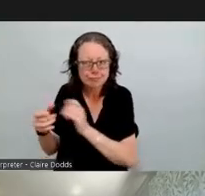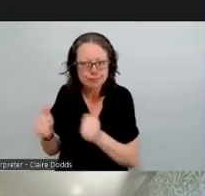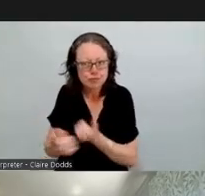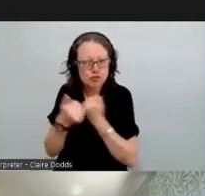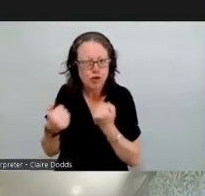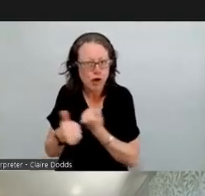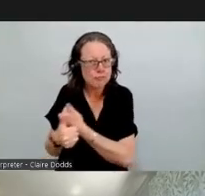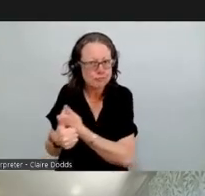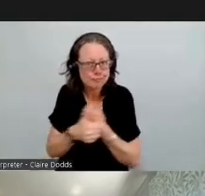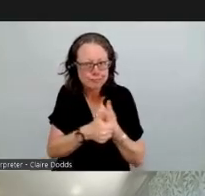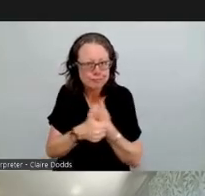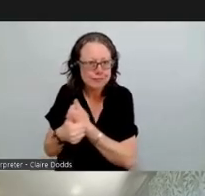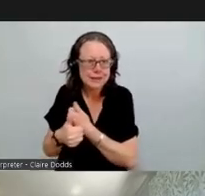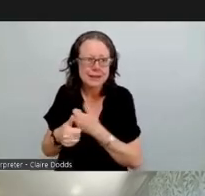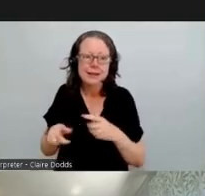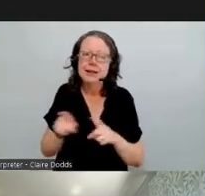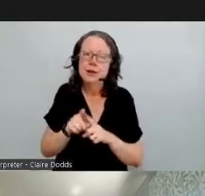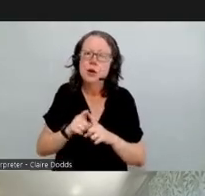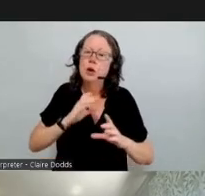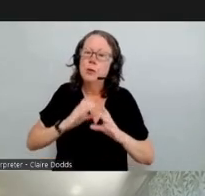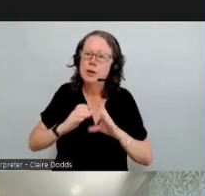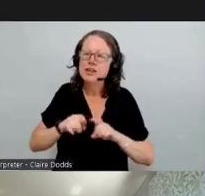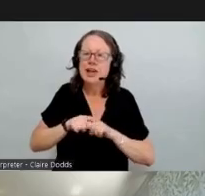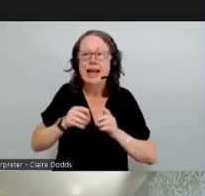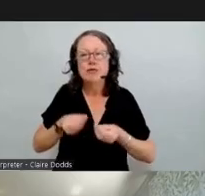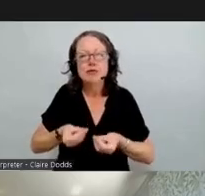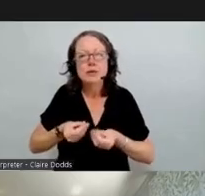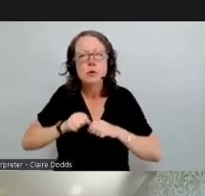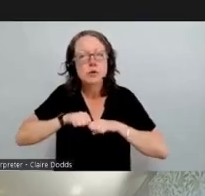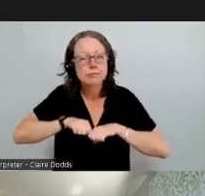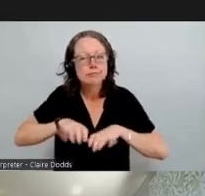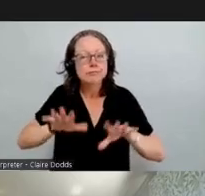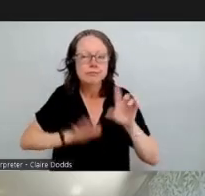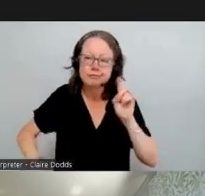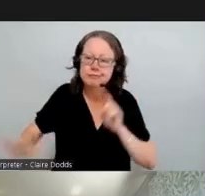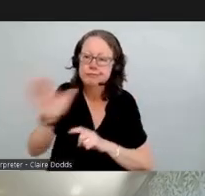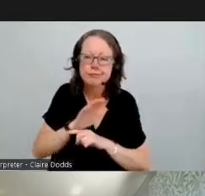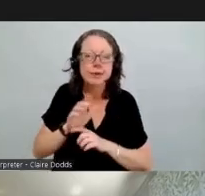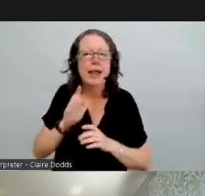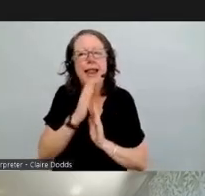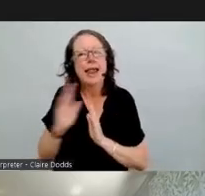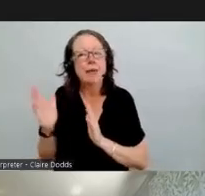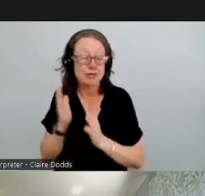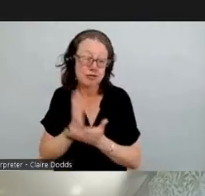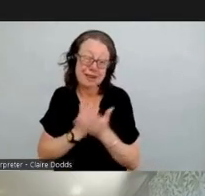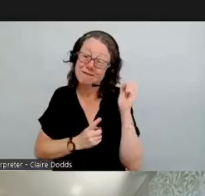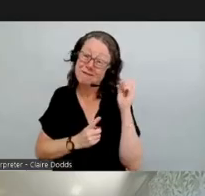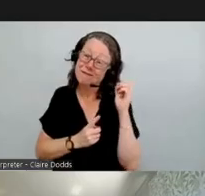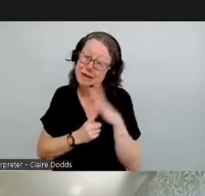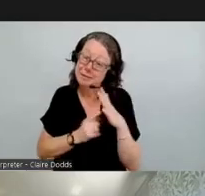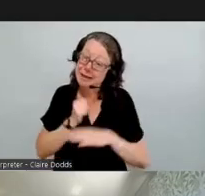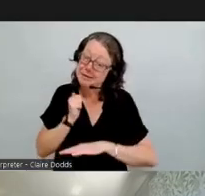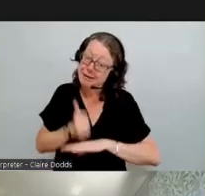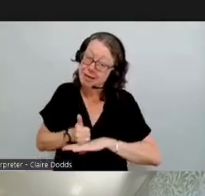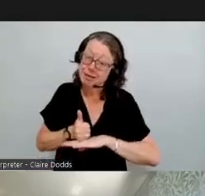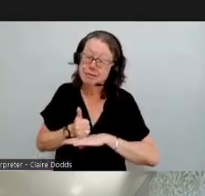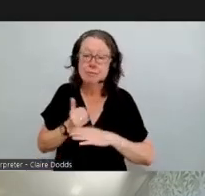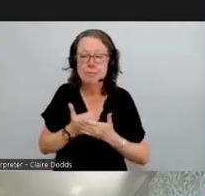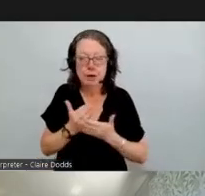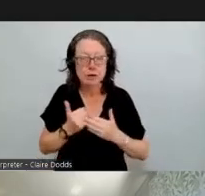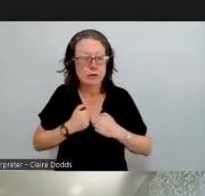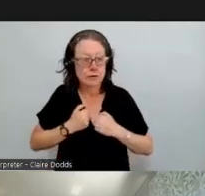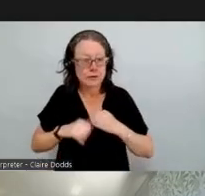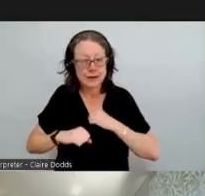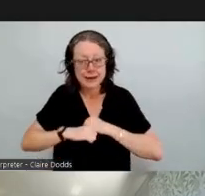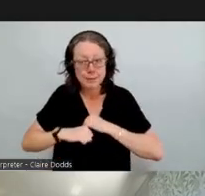of communications and resource distribution across the library network as well. So libraries are a fundamental part of the campaign, and we want to be